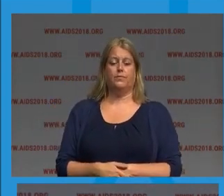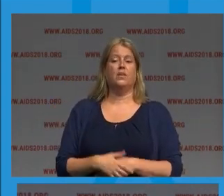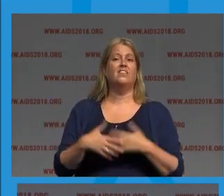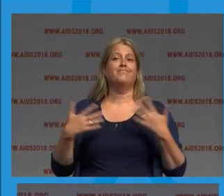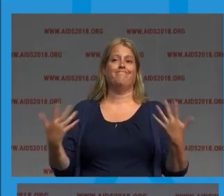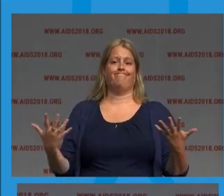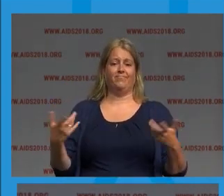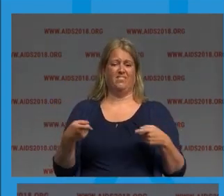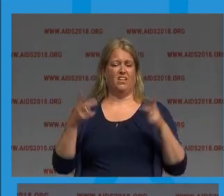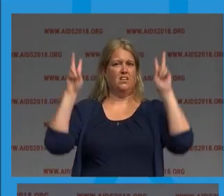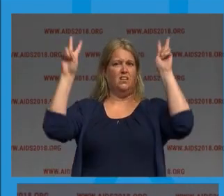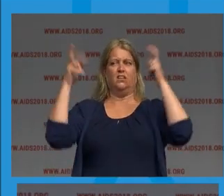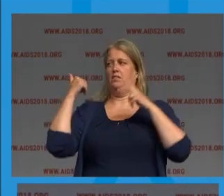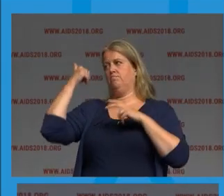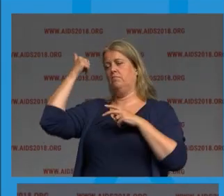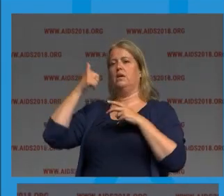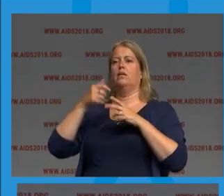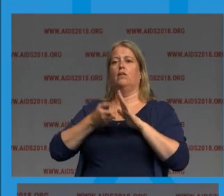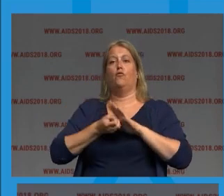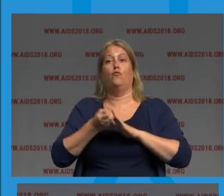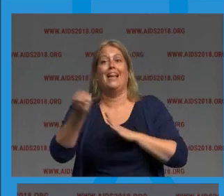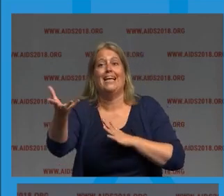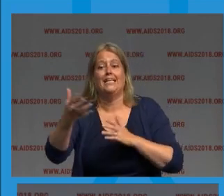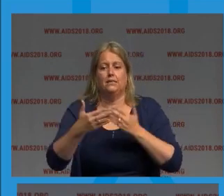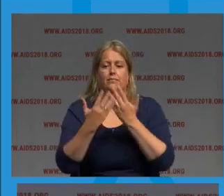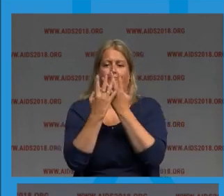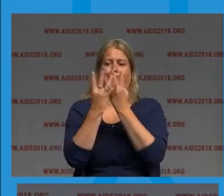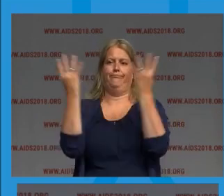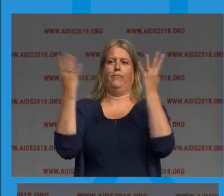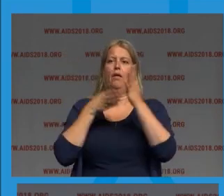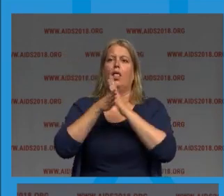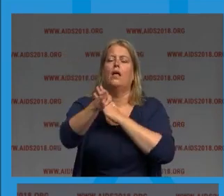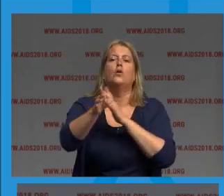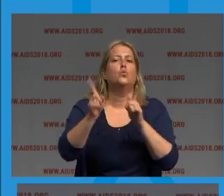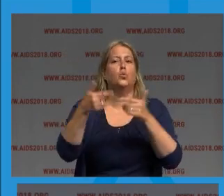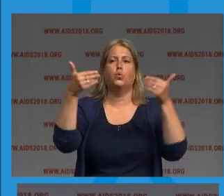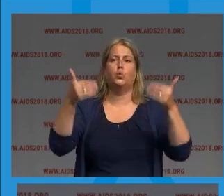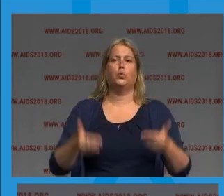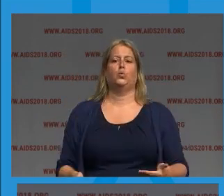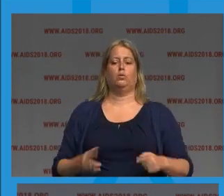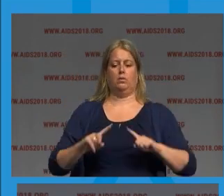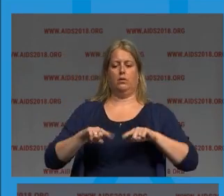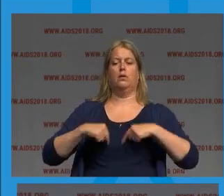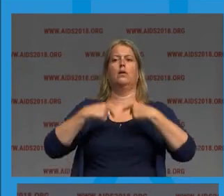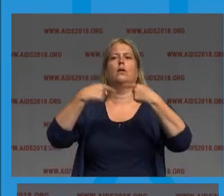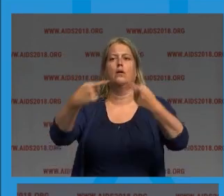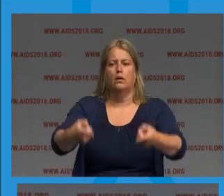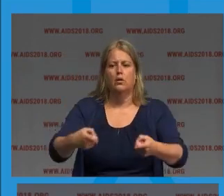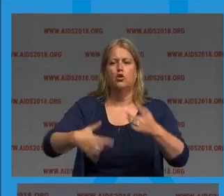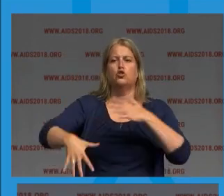So it doesn't end upon release. There are social consequences that